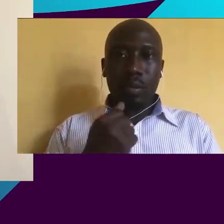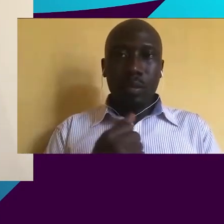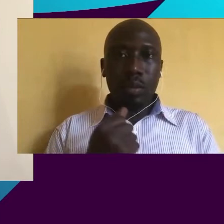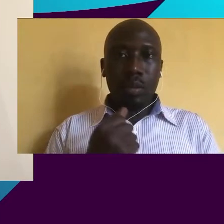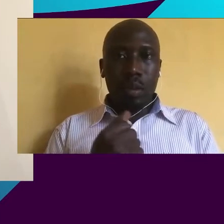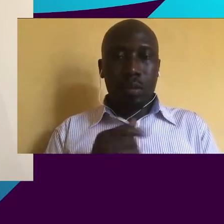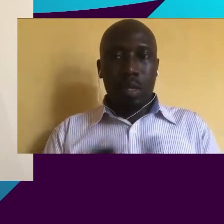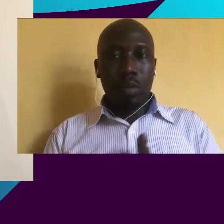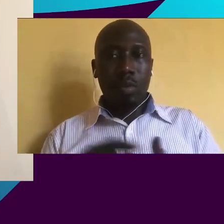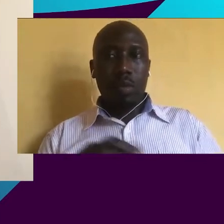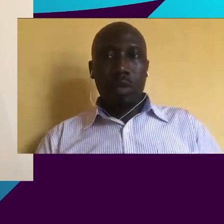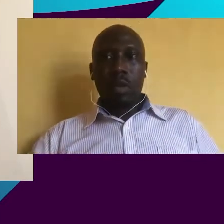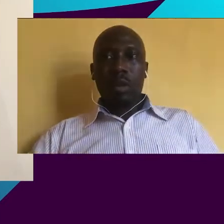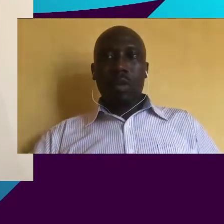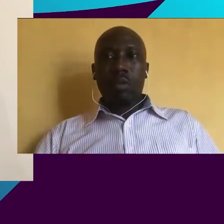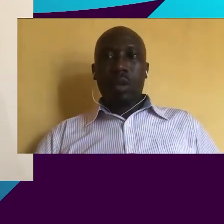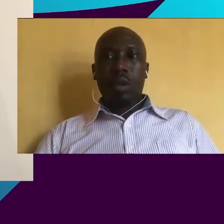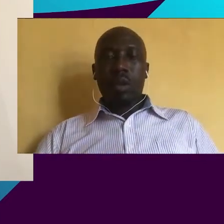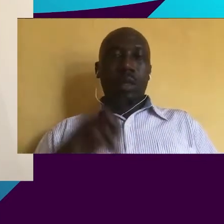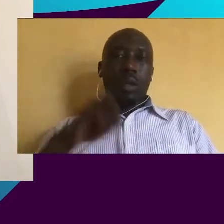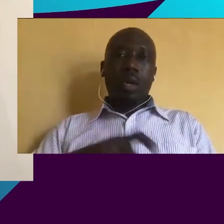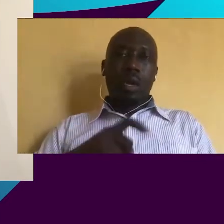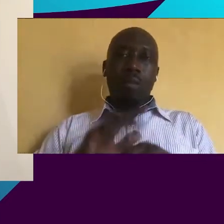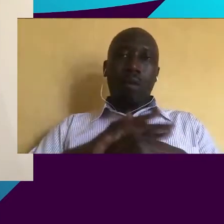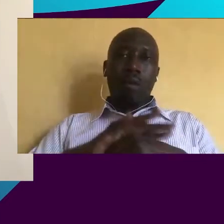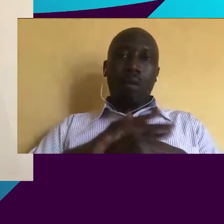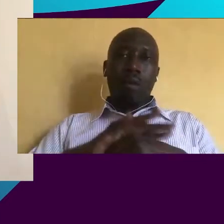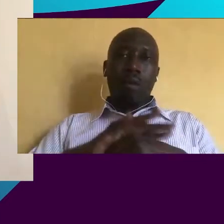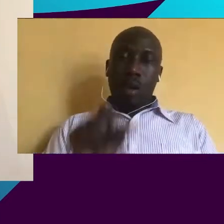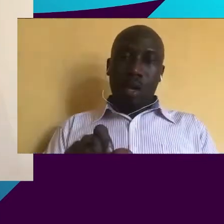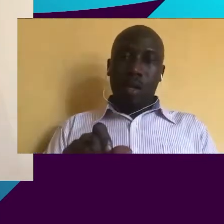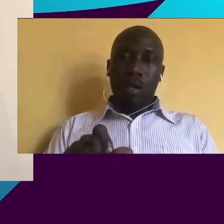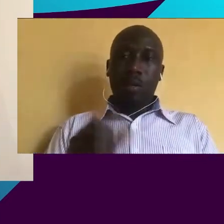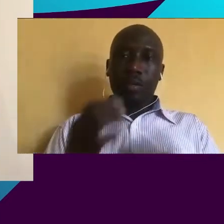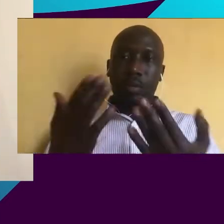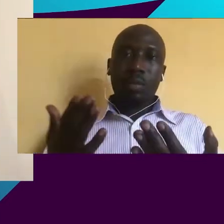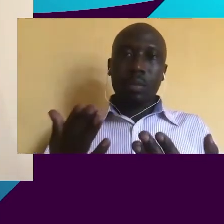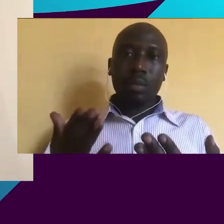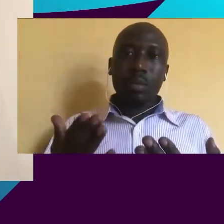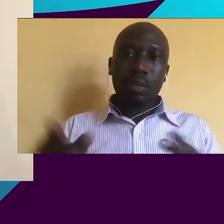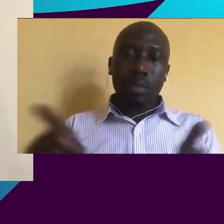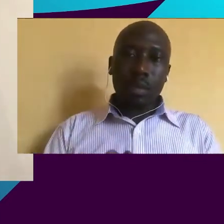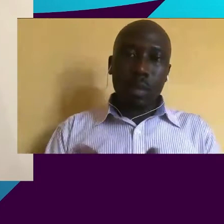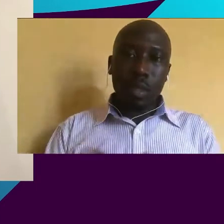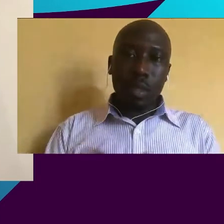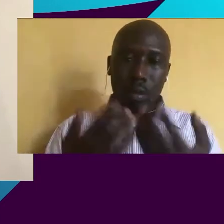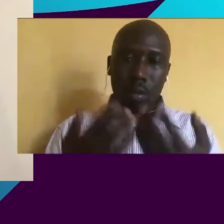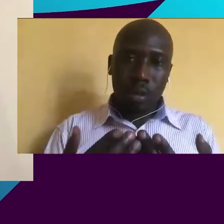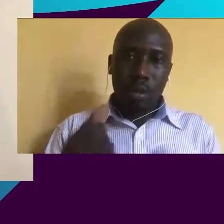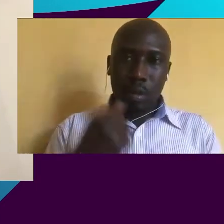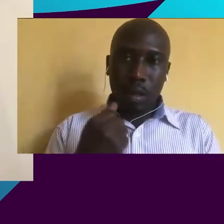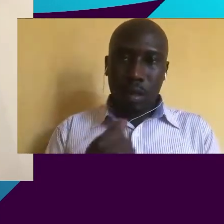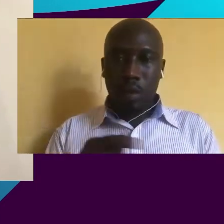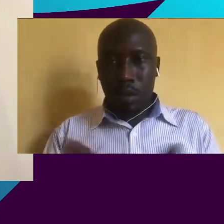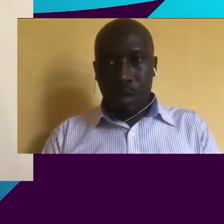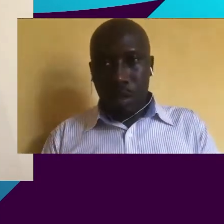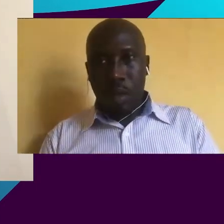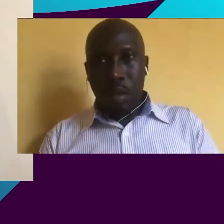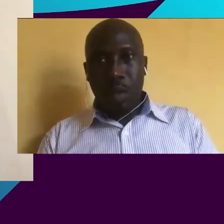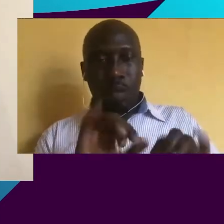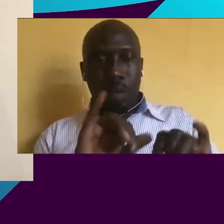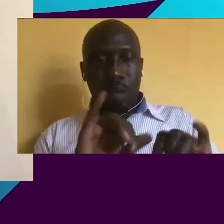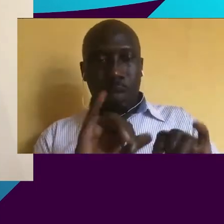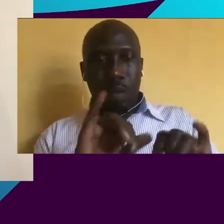the COVID-19 time. These are the girls in the slums which we have been trying to motivate to come